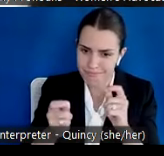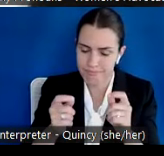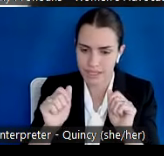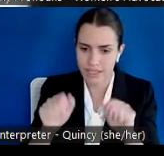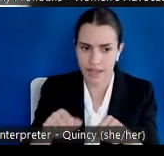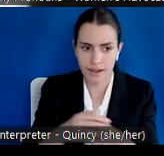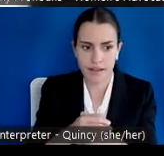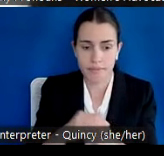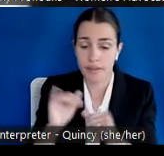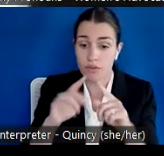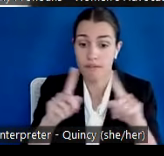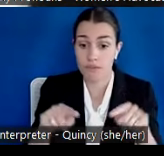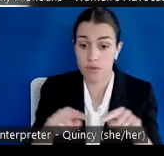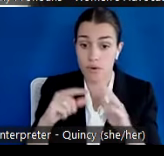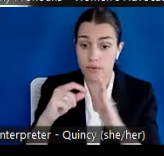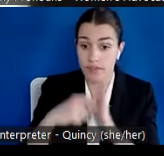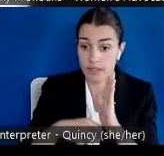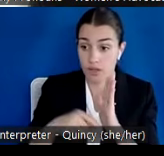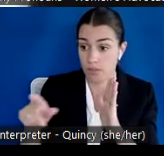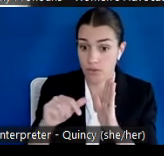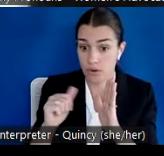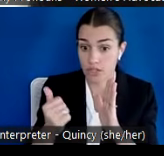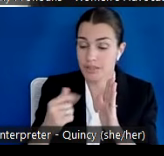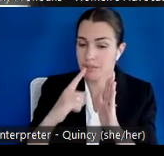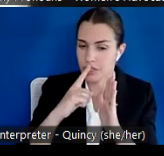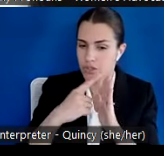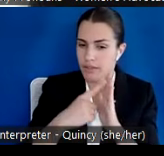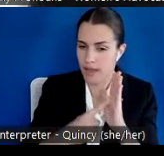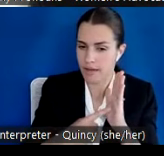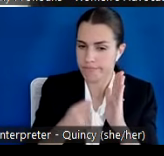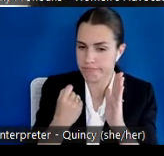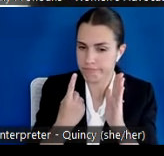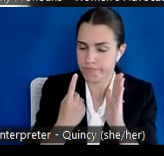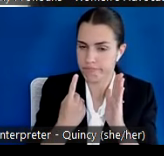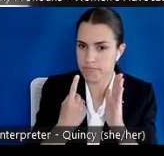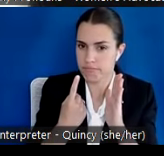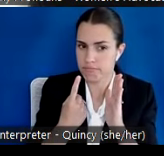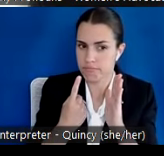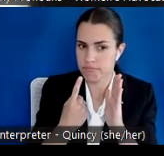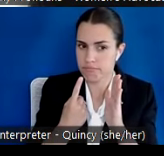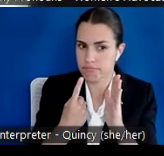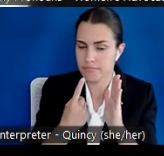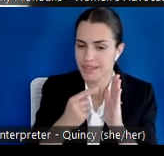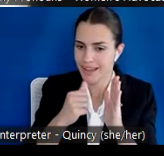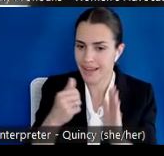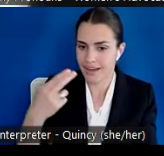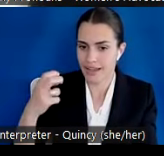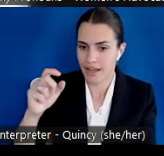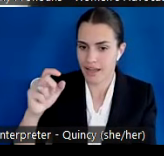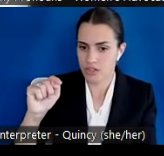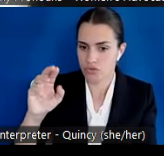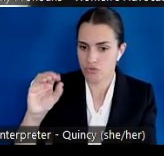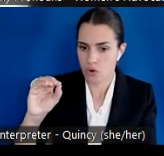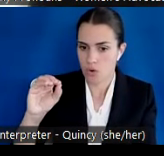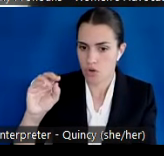forms that are filled out by people at your agency, making sure that they take that into account and are not heteronormative. Some places might have